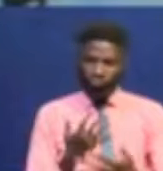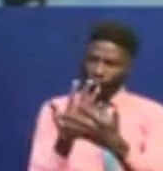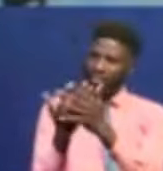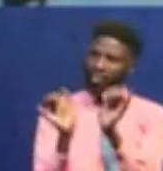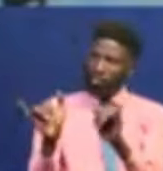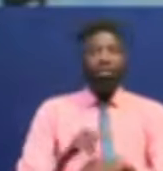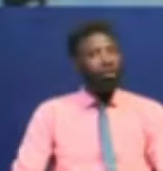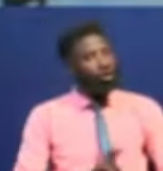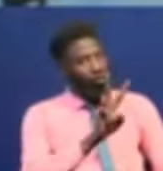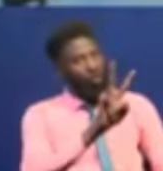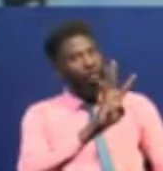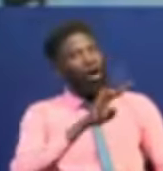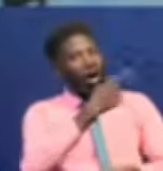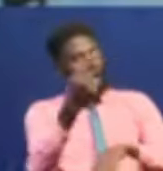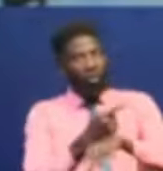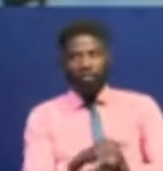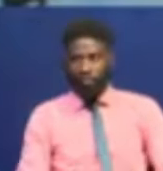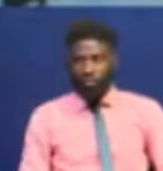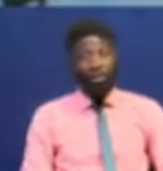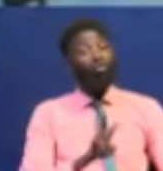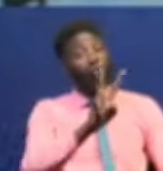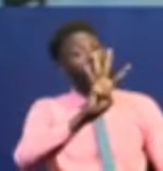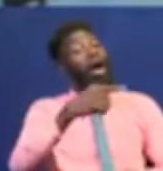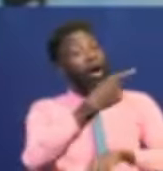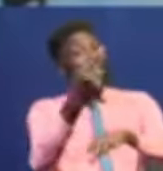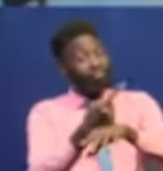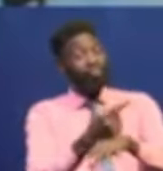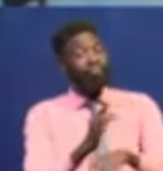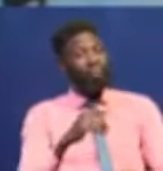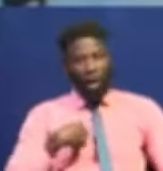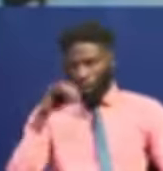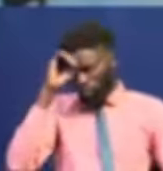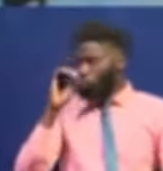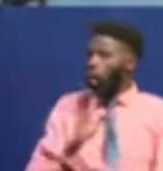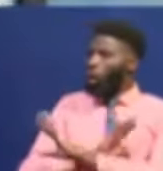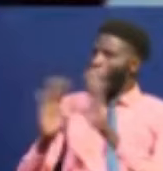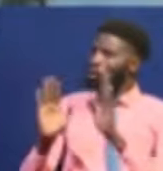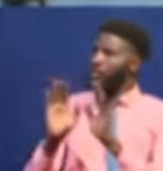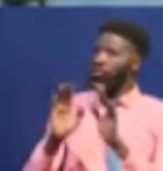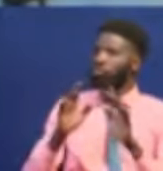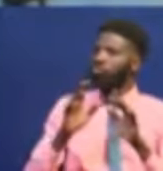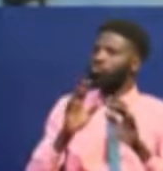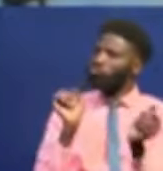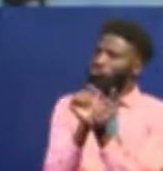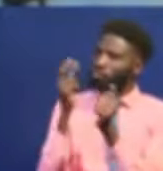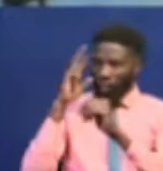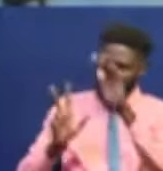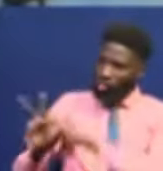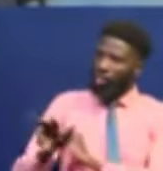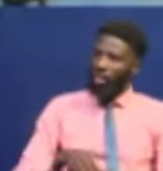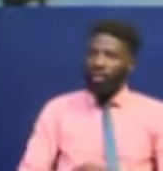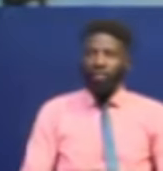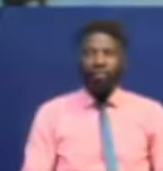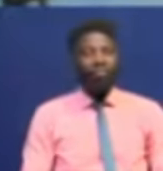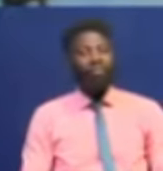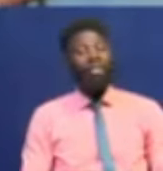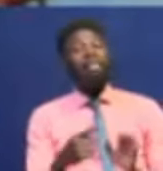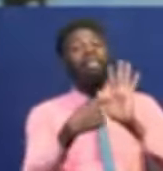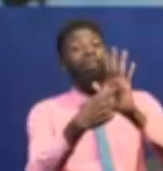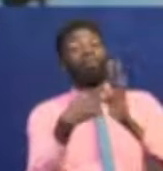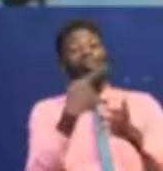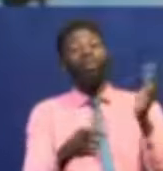person. 24 hours. That does not amount to an abduction. 24 hours. In my opinion. A case in point is what has just